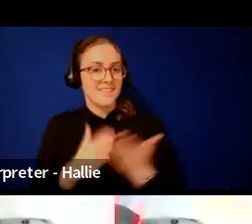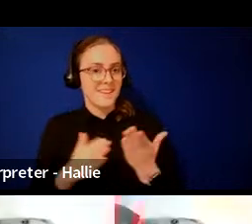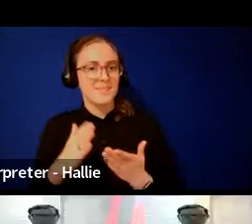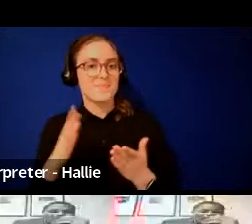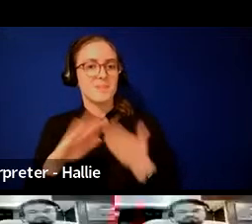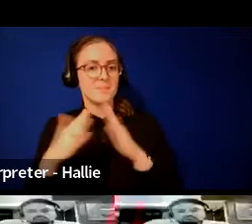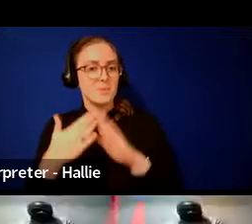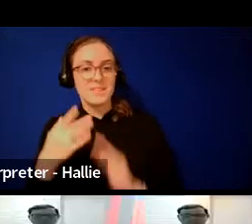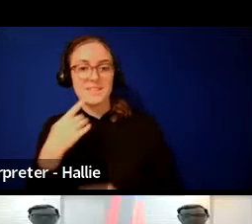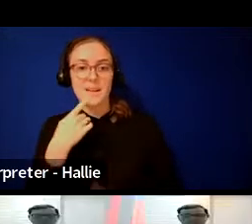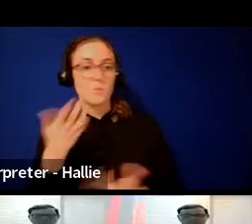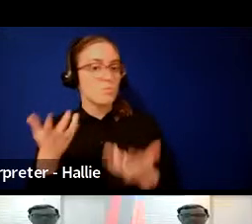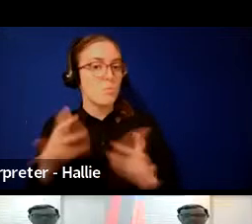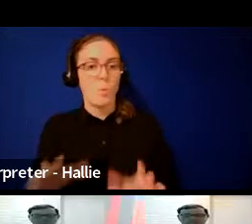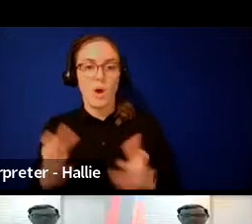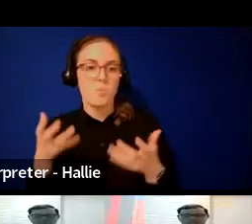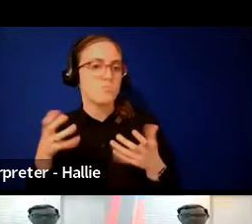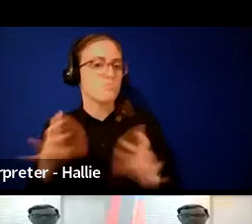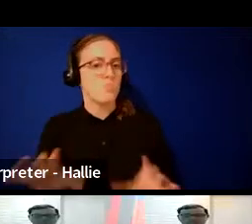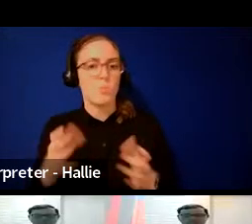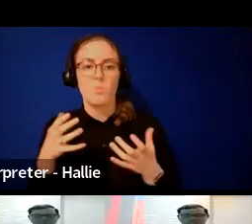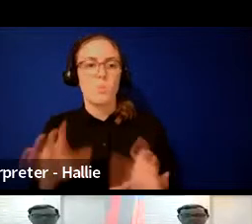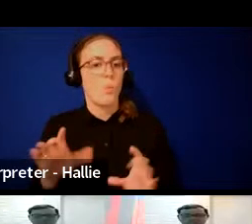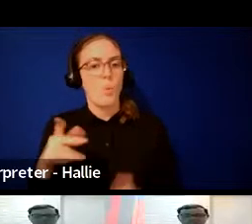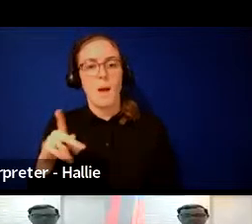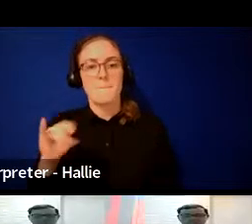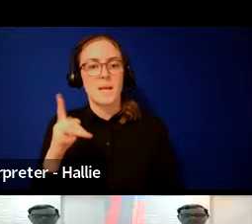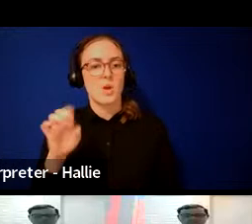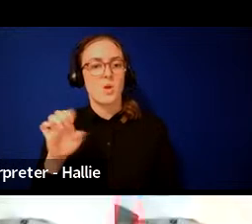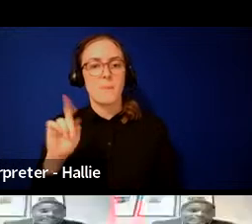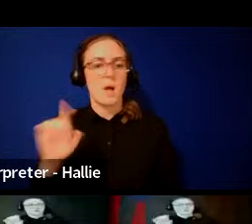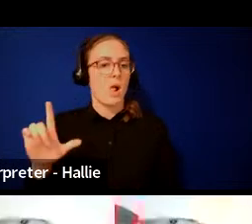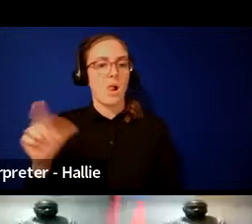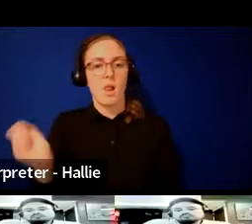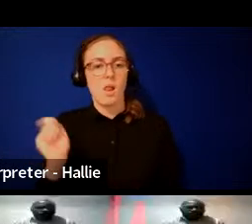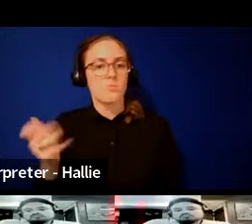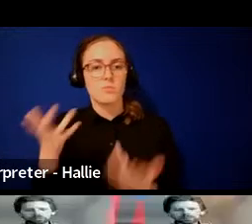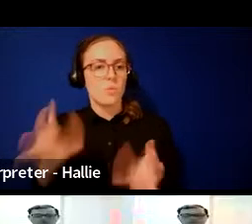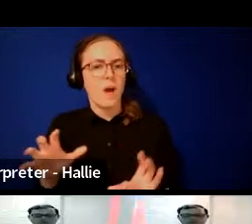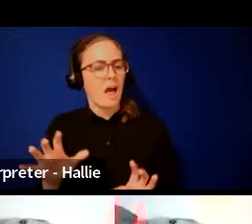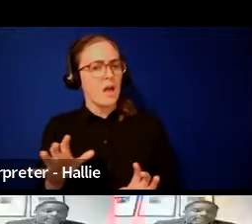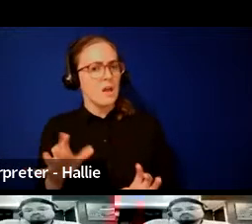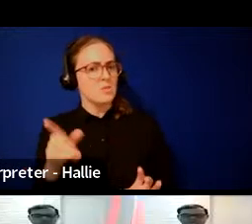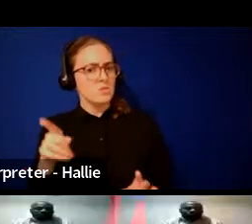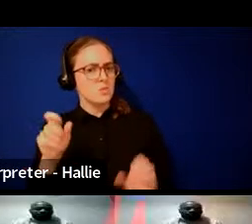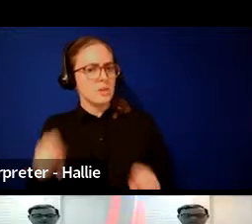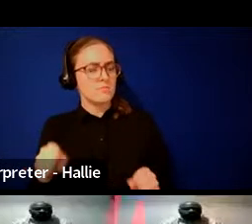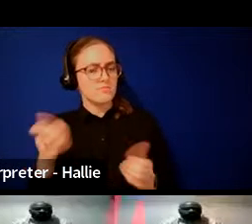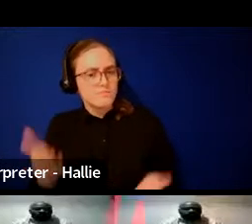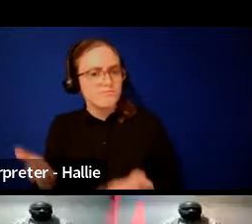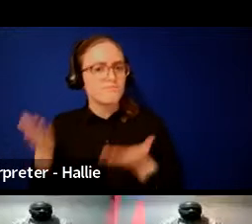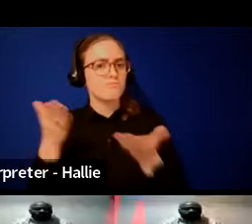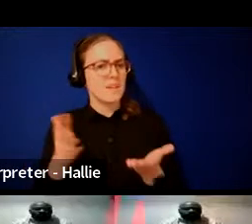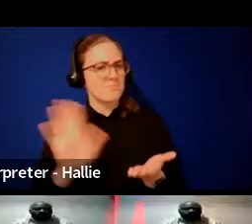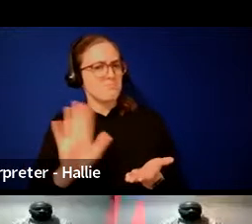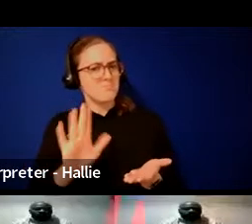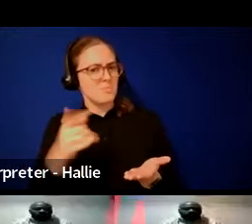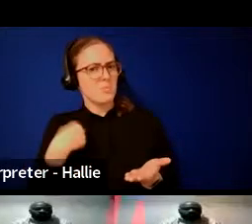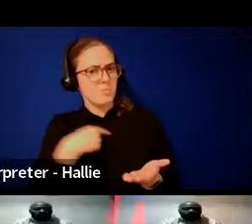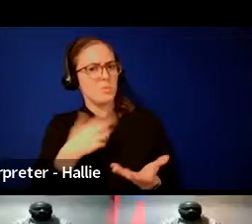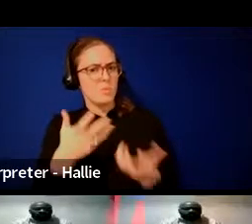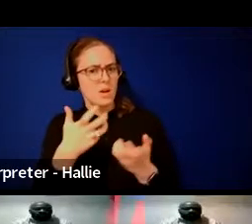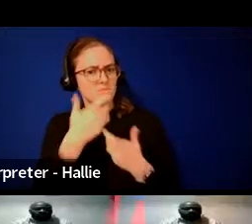want pickleball. It'll be good to hear from you saying, yes, we would be interested in exploring what that could look like if it means revitalizing that